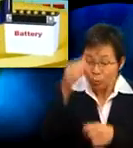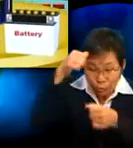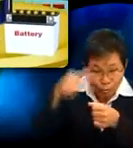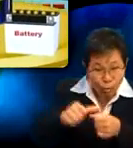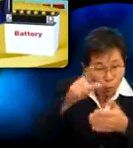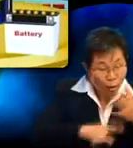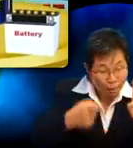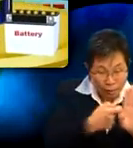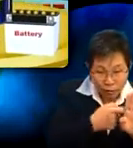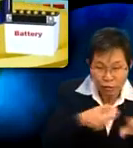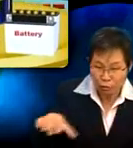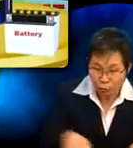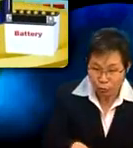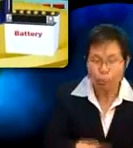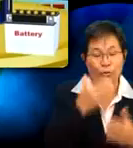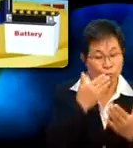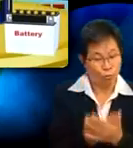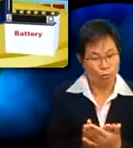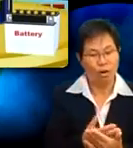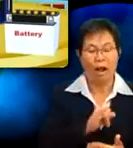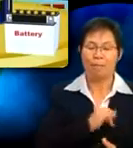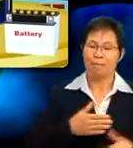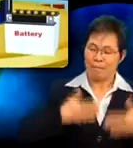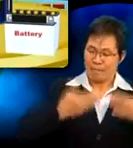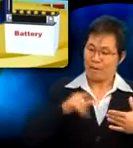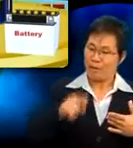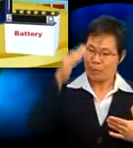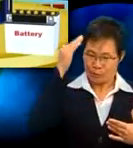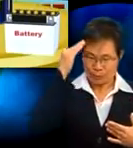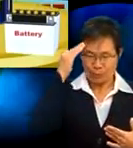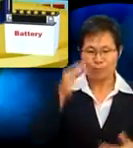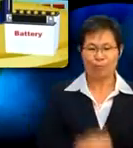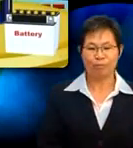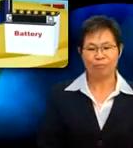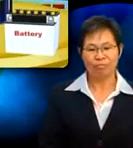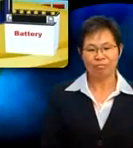Do you remember what batteries do? Good! I'm glad you do.